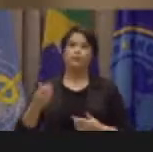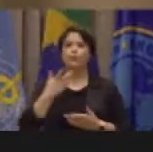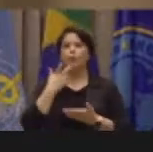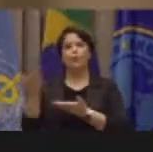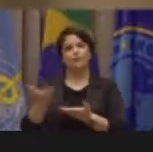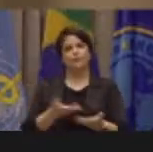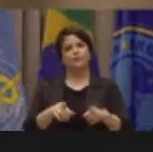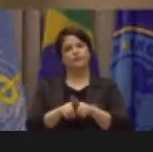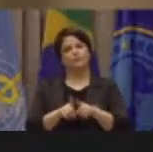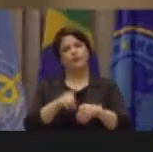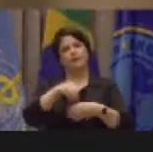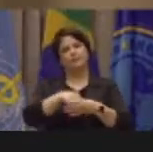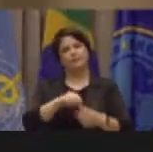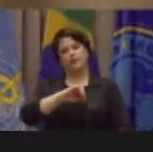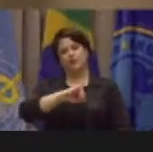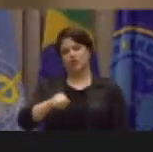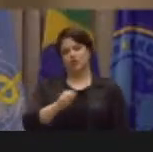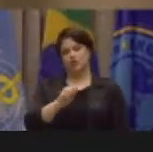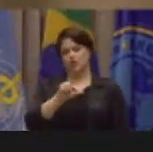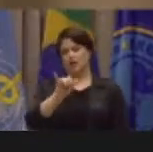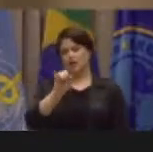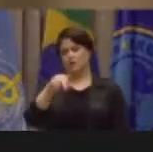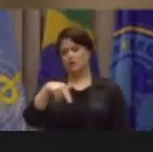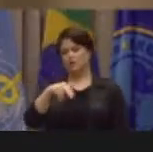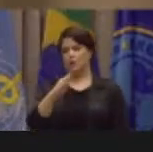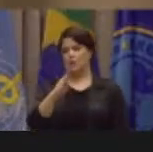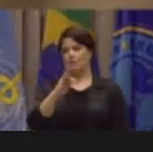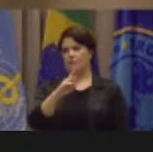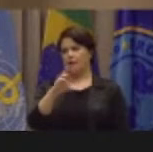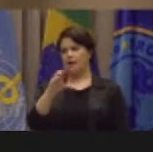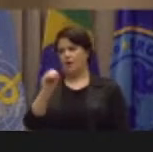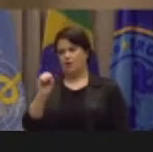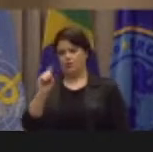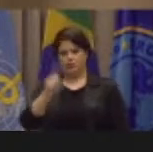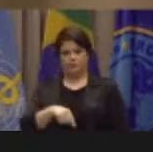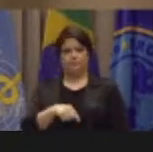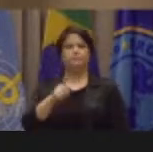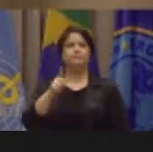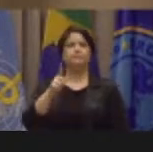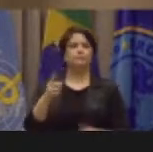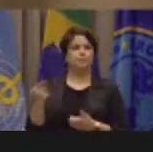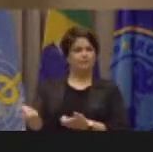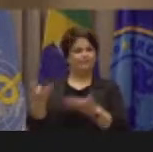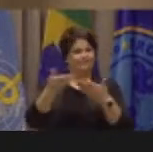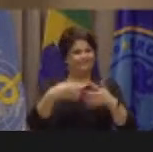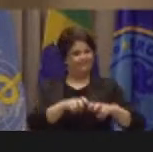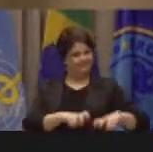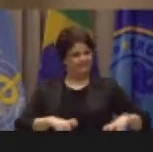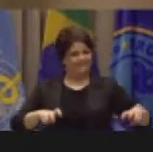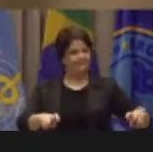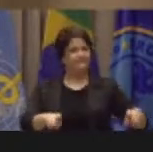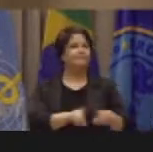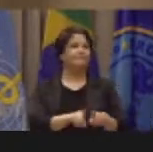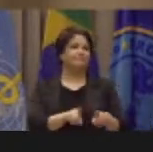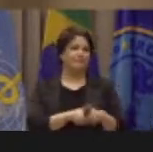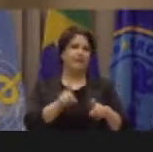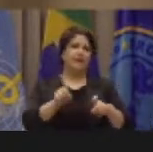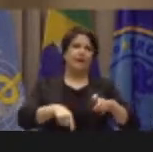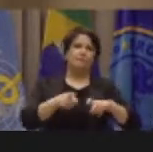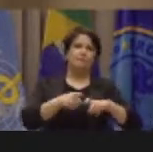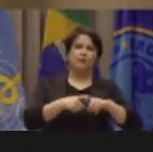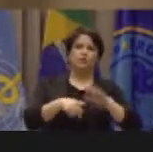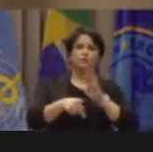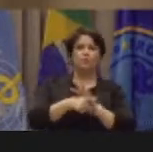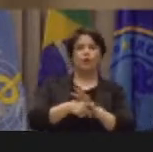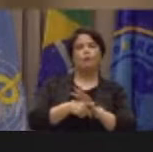to our table the same institution, Jailson Barro Correias. Jailson, could you please come to the table, please?